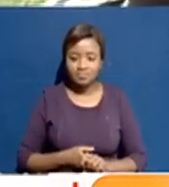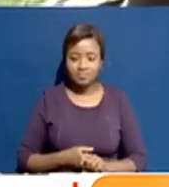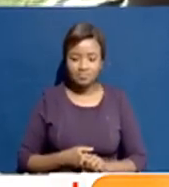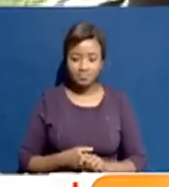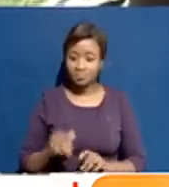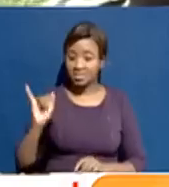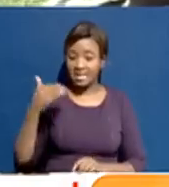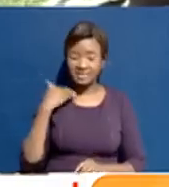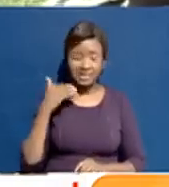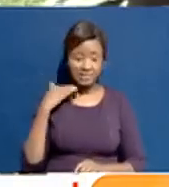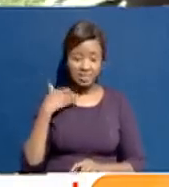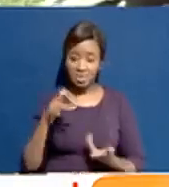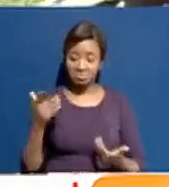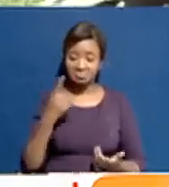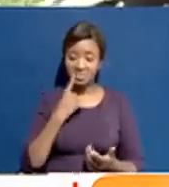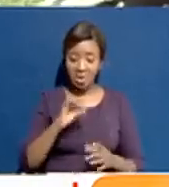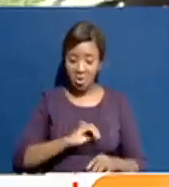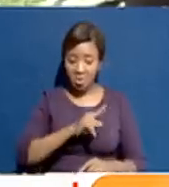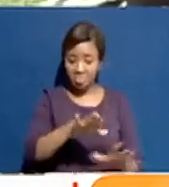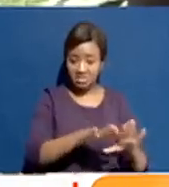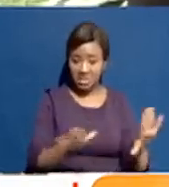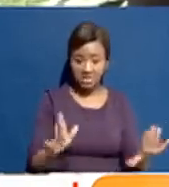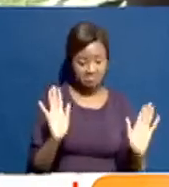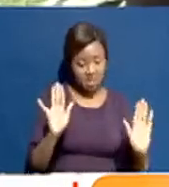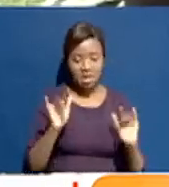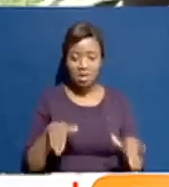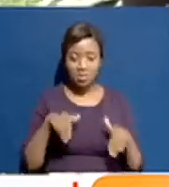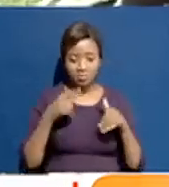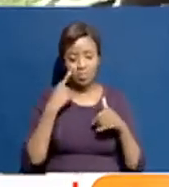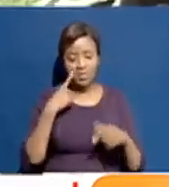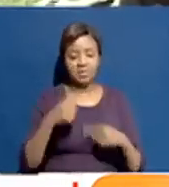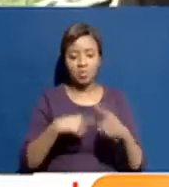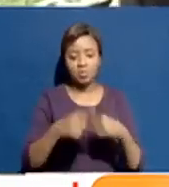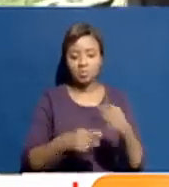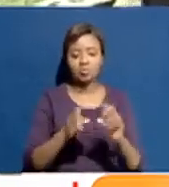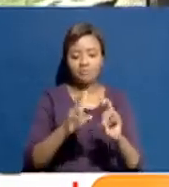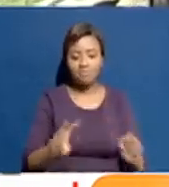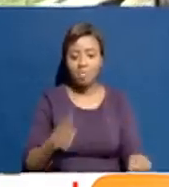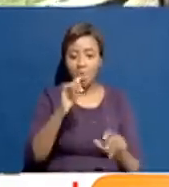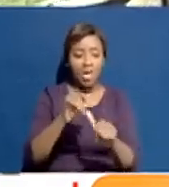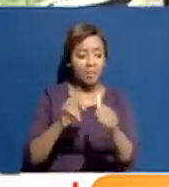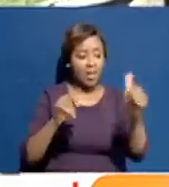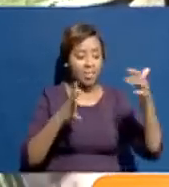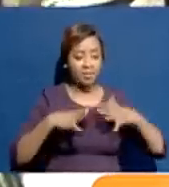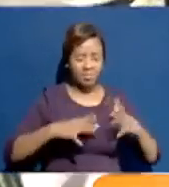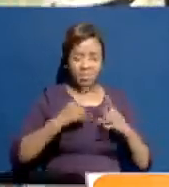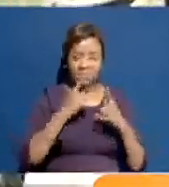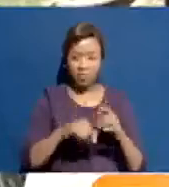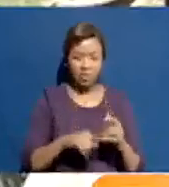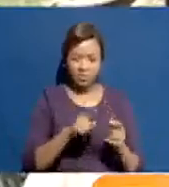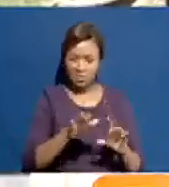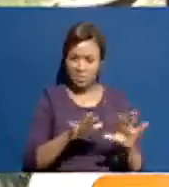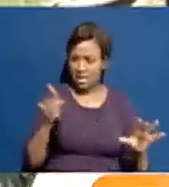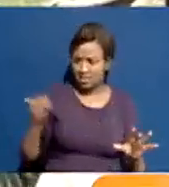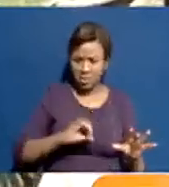Well, it's a matter under investigations, because other parties have come forward saying he does not own this parcel of